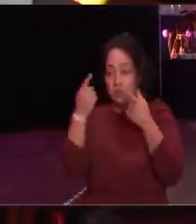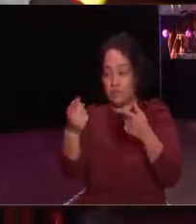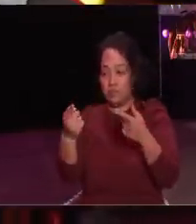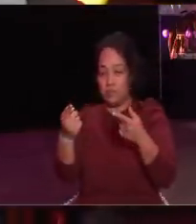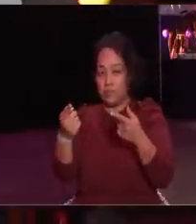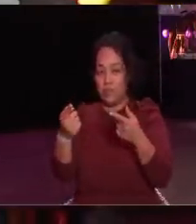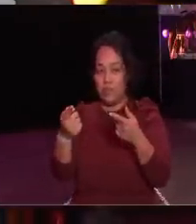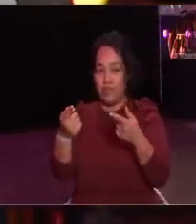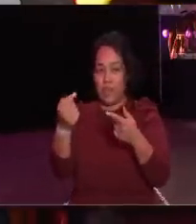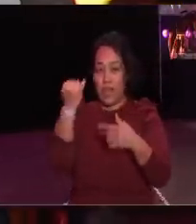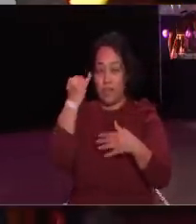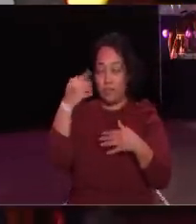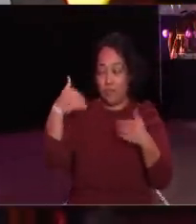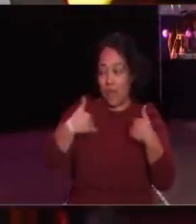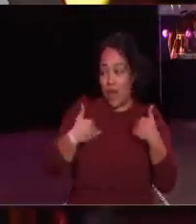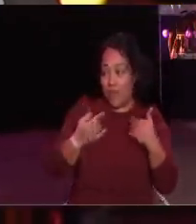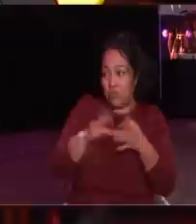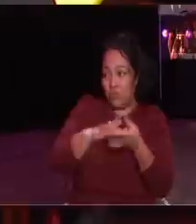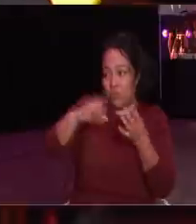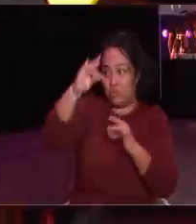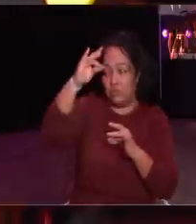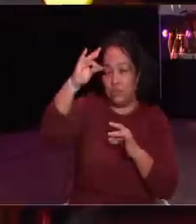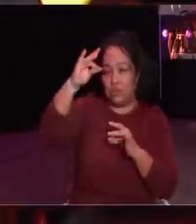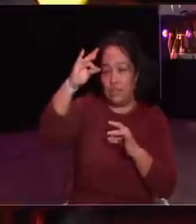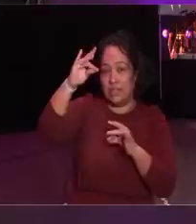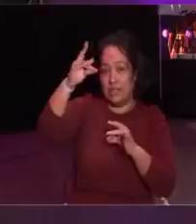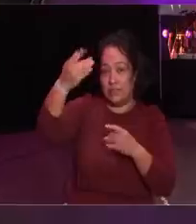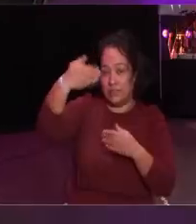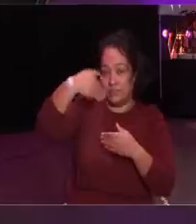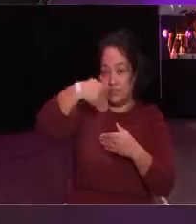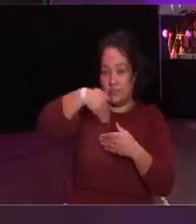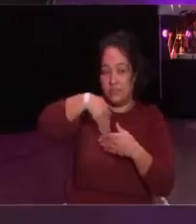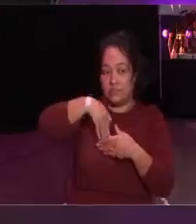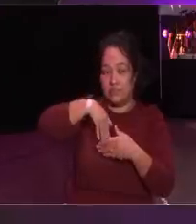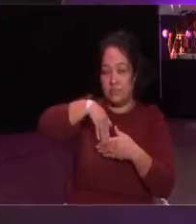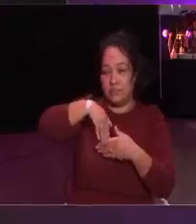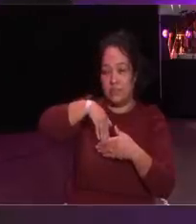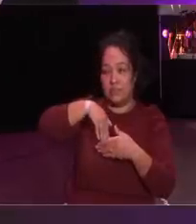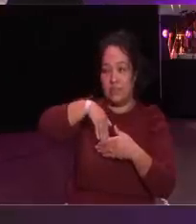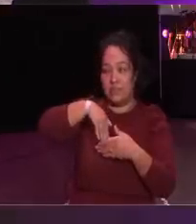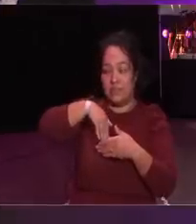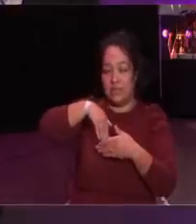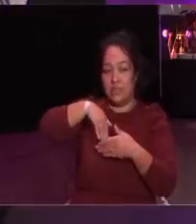decirle. If you have the Holy Spirit, si tienes el Espíritu Santo,